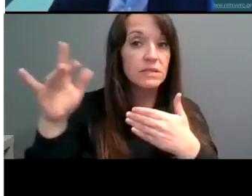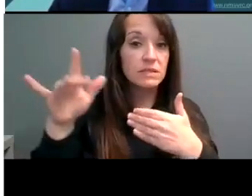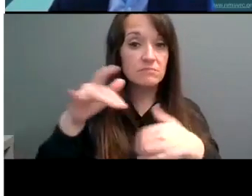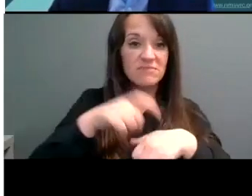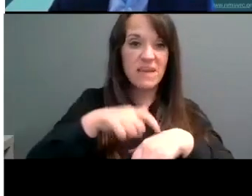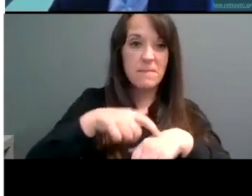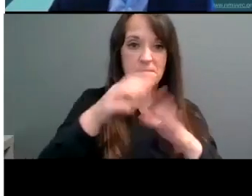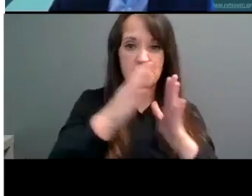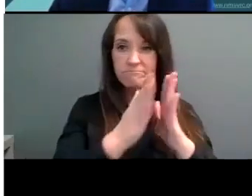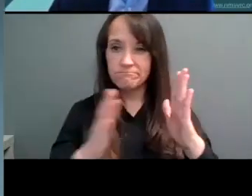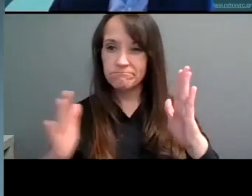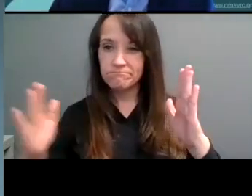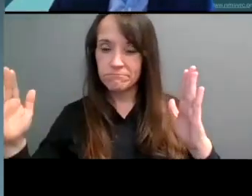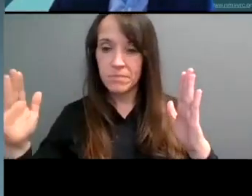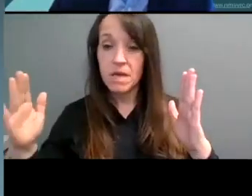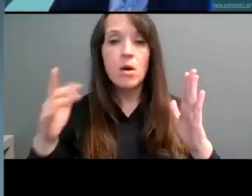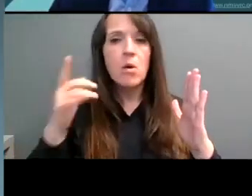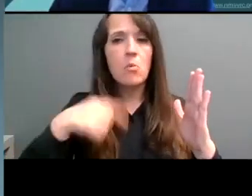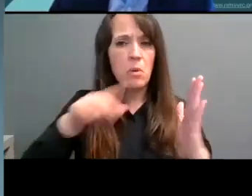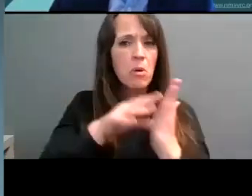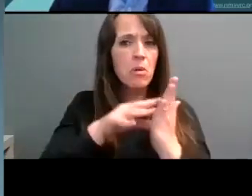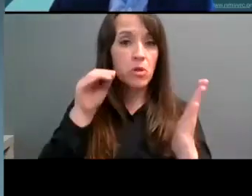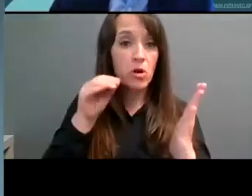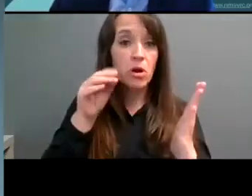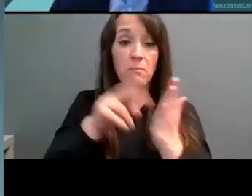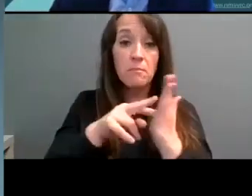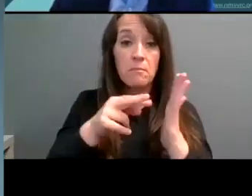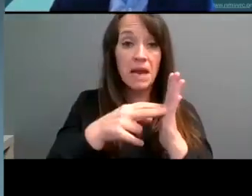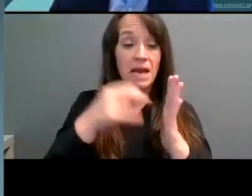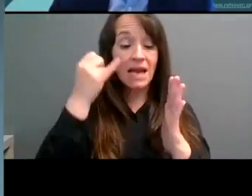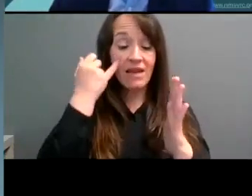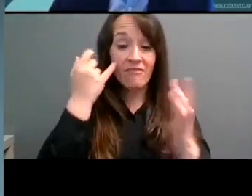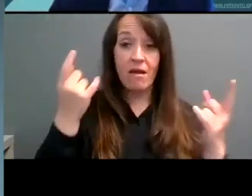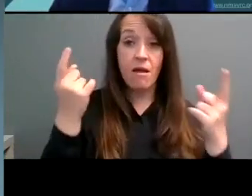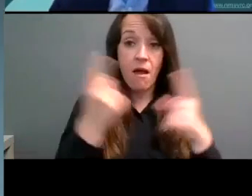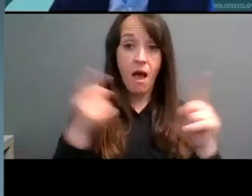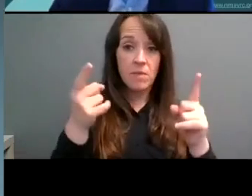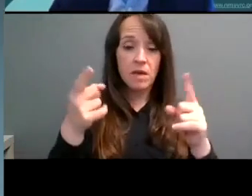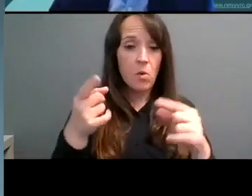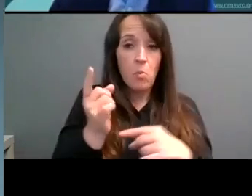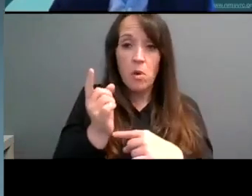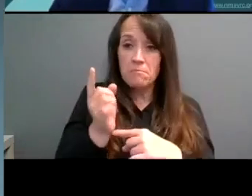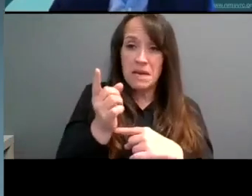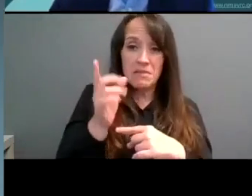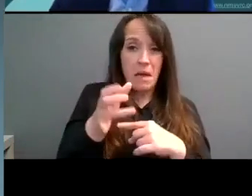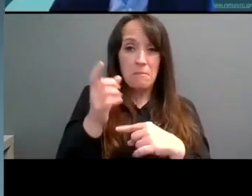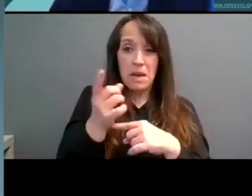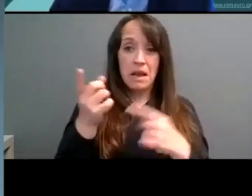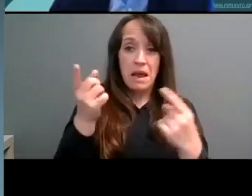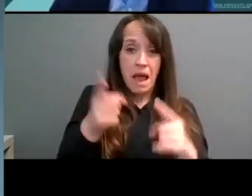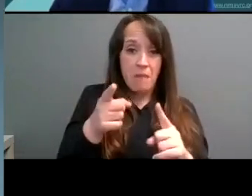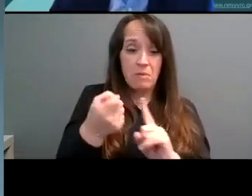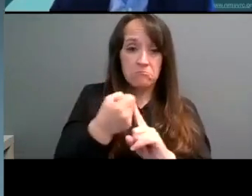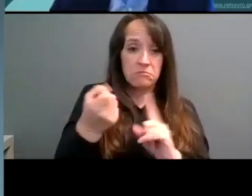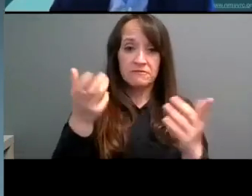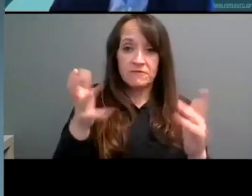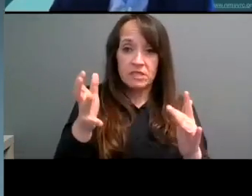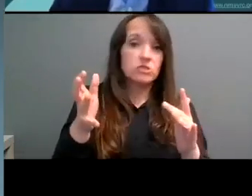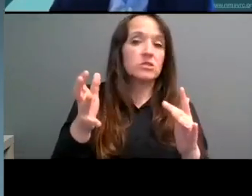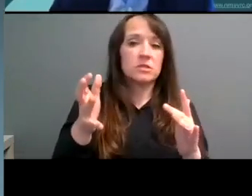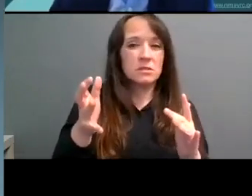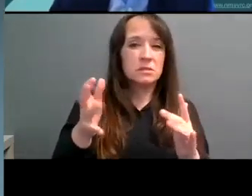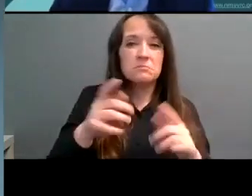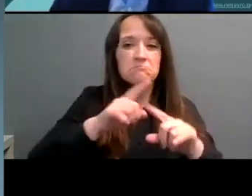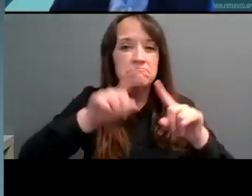that trauma is not just a singular response to being a victim of mass violence or living in an impacted community. There are many types